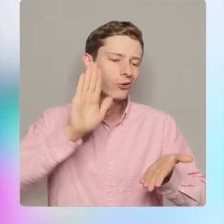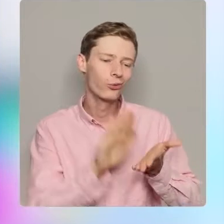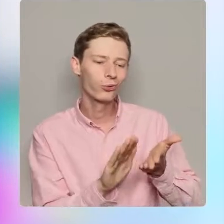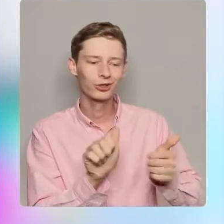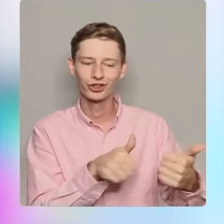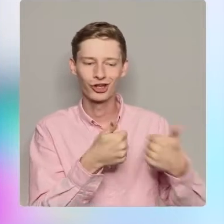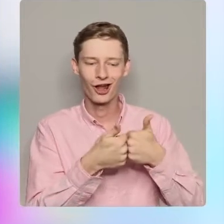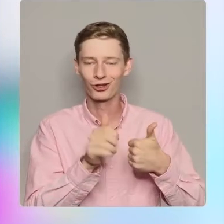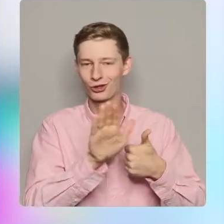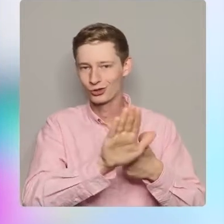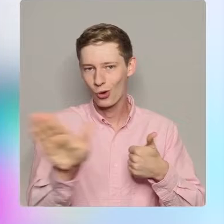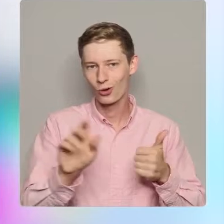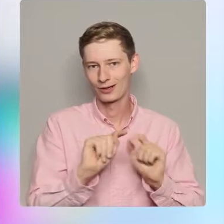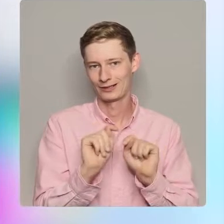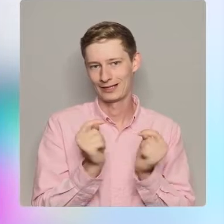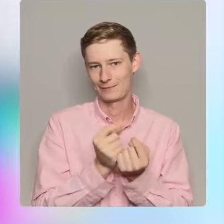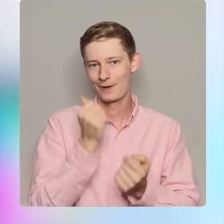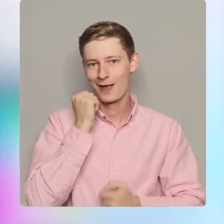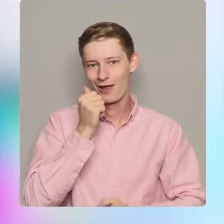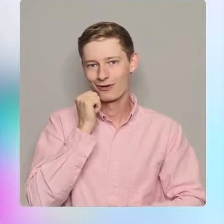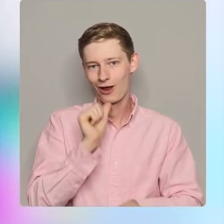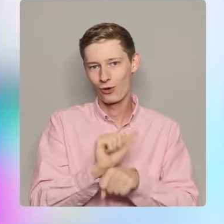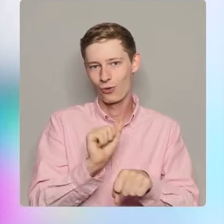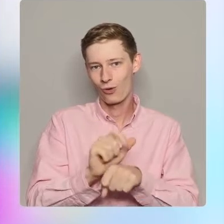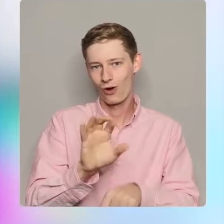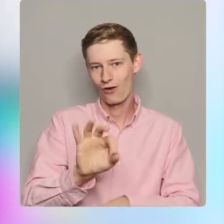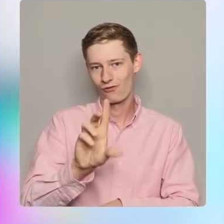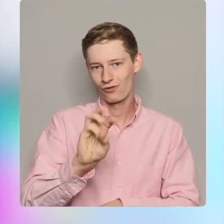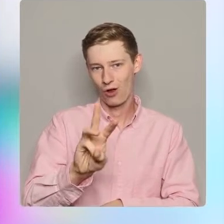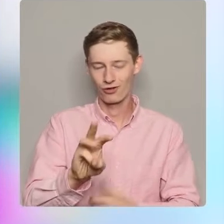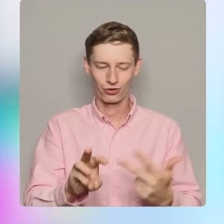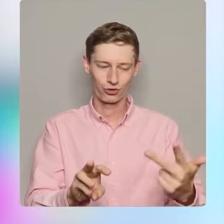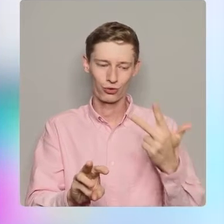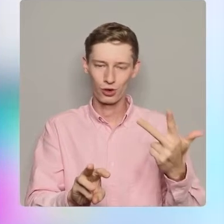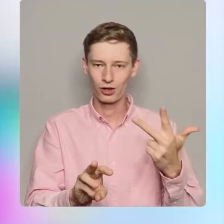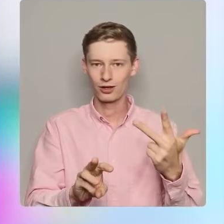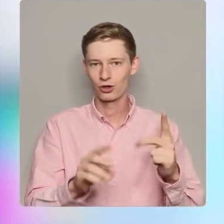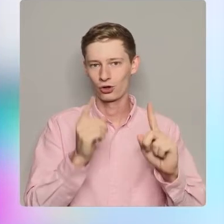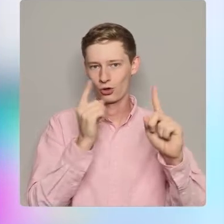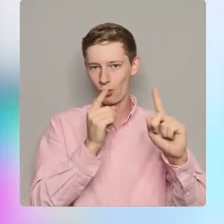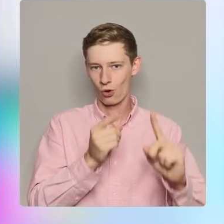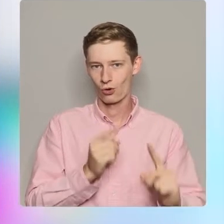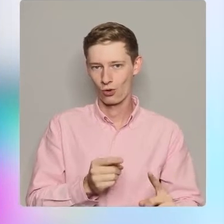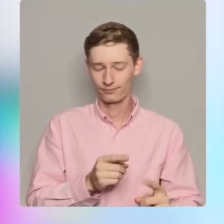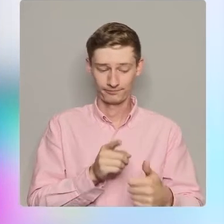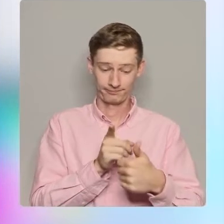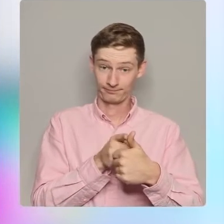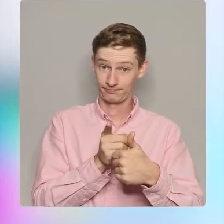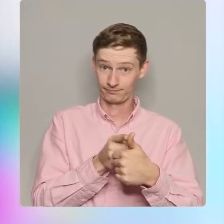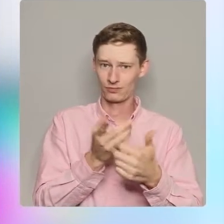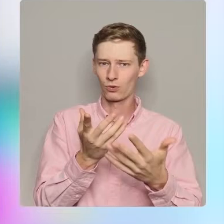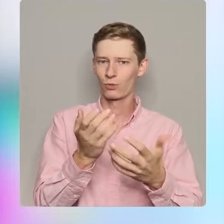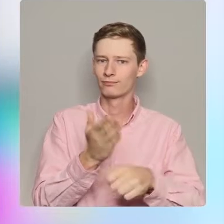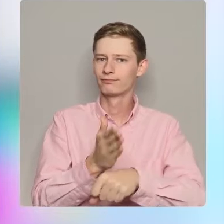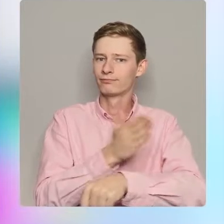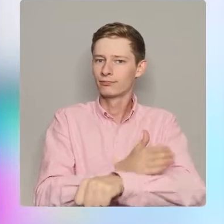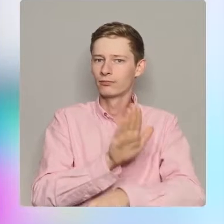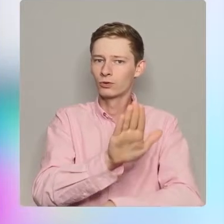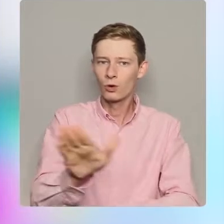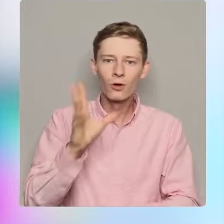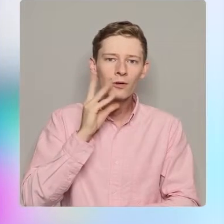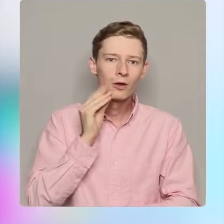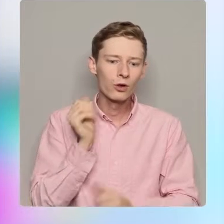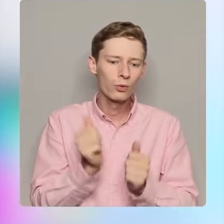team in your day-to-day workflow. We are focused on 3 main goals. 1, we want to improve your experience